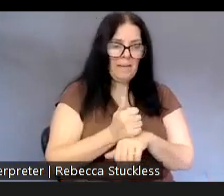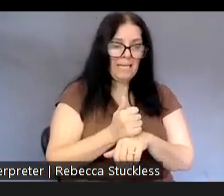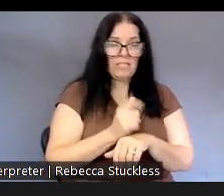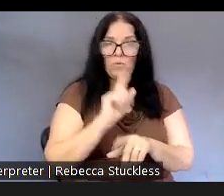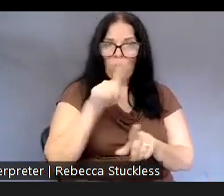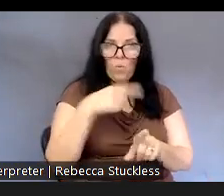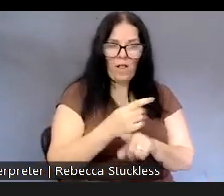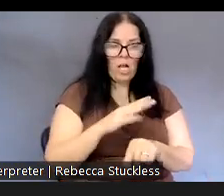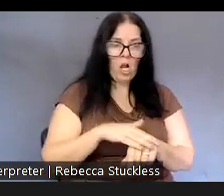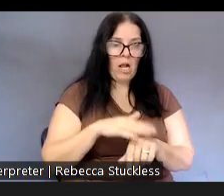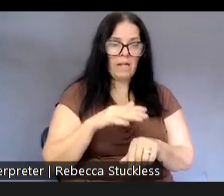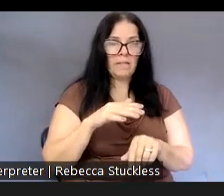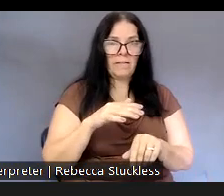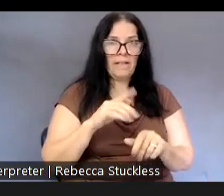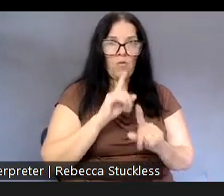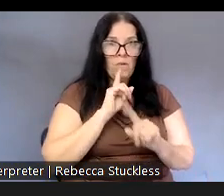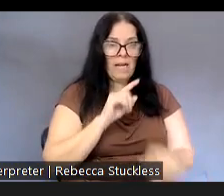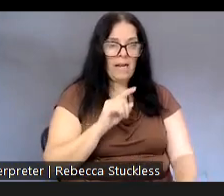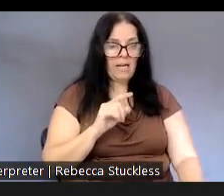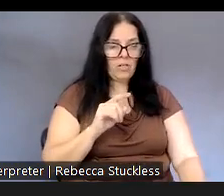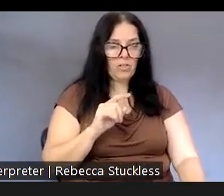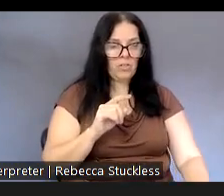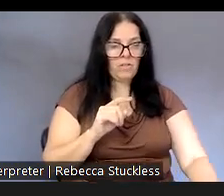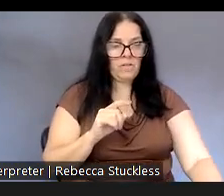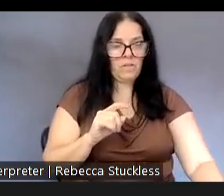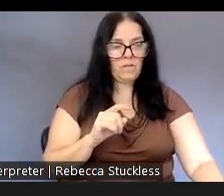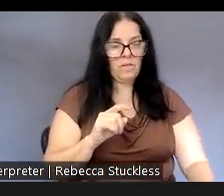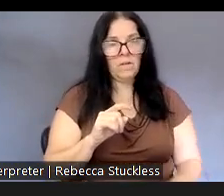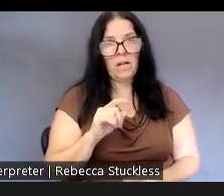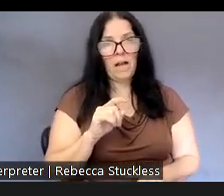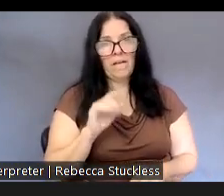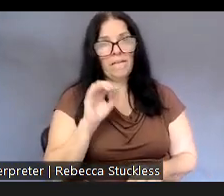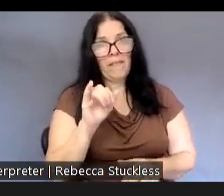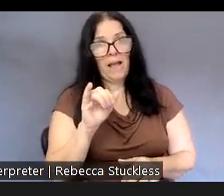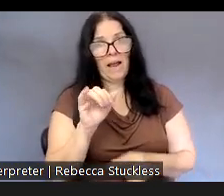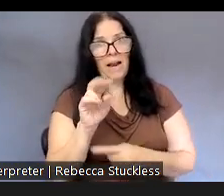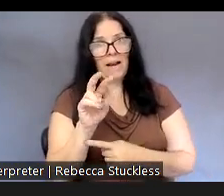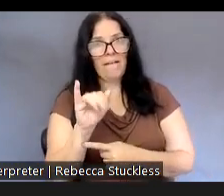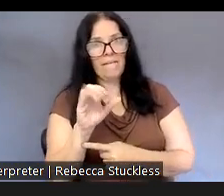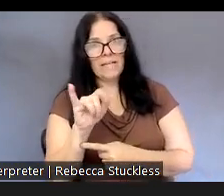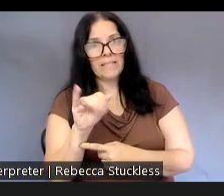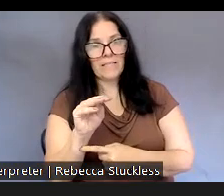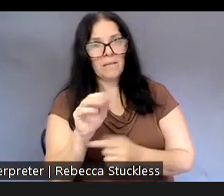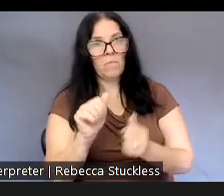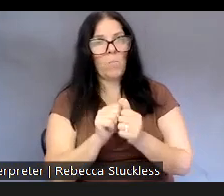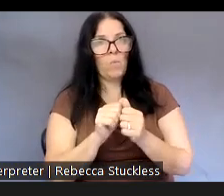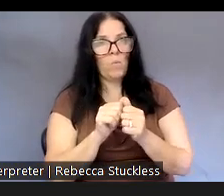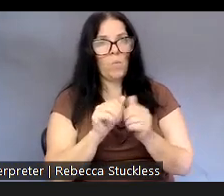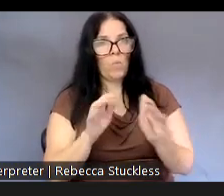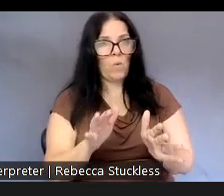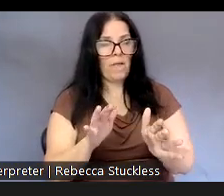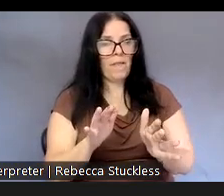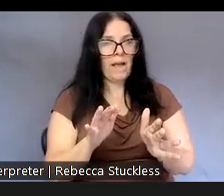the subjective reaction of the purported victim without regard to